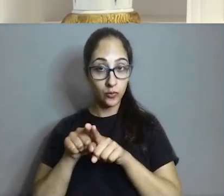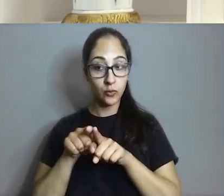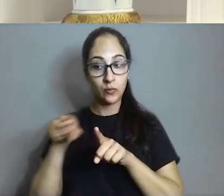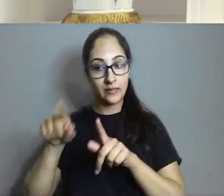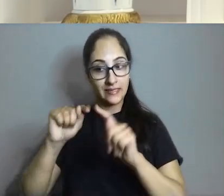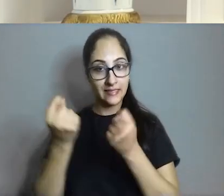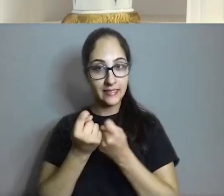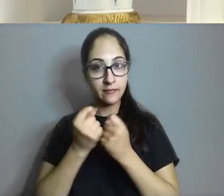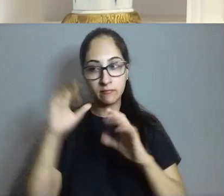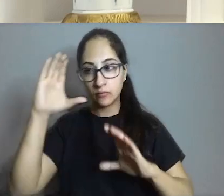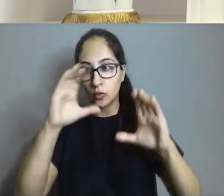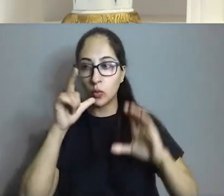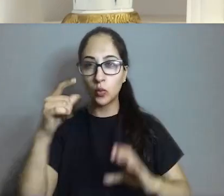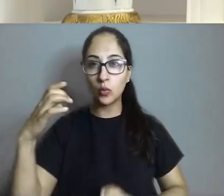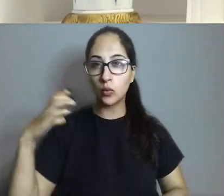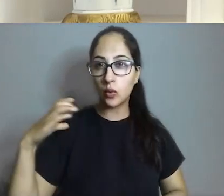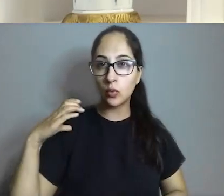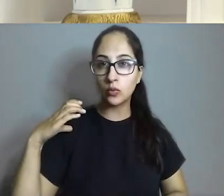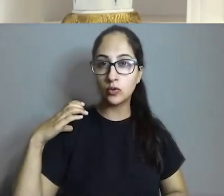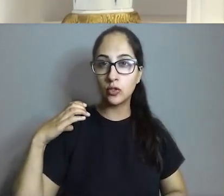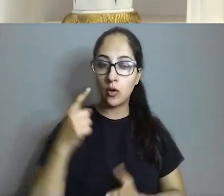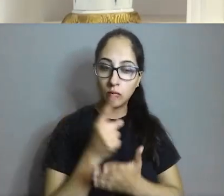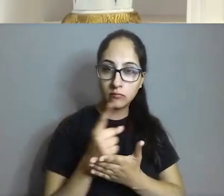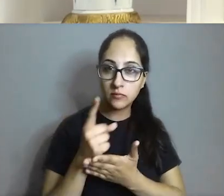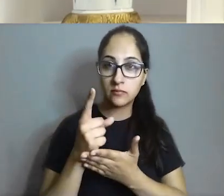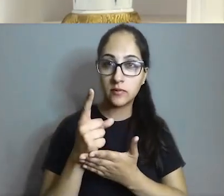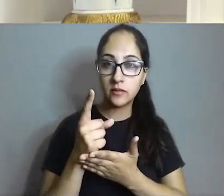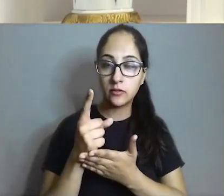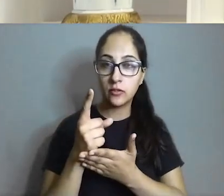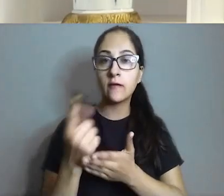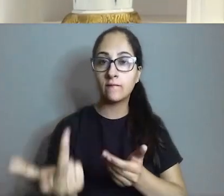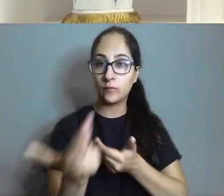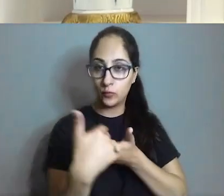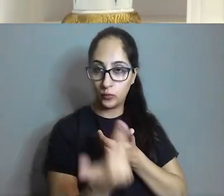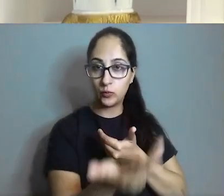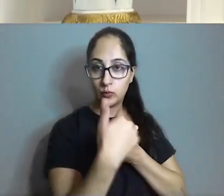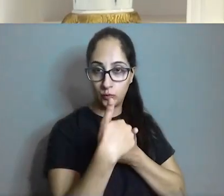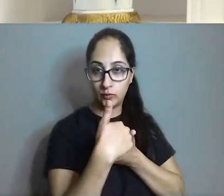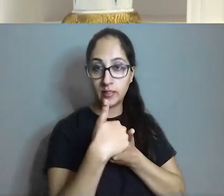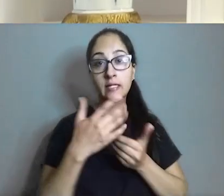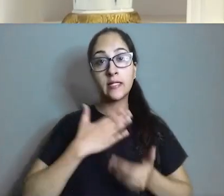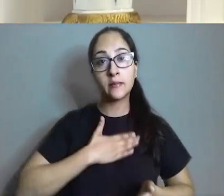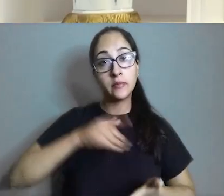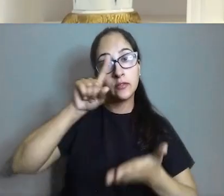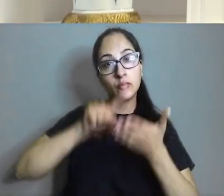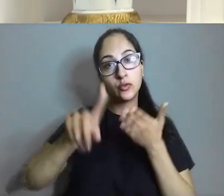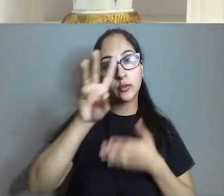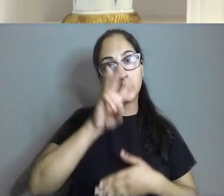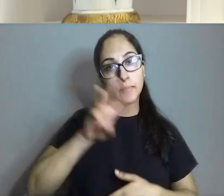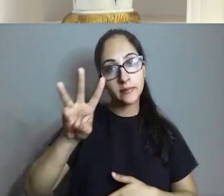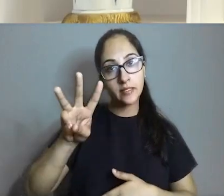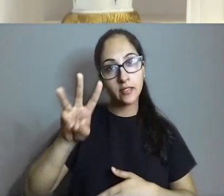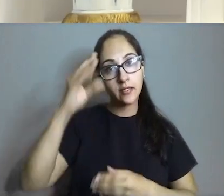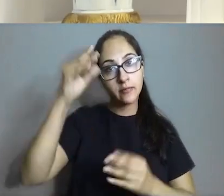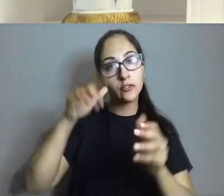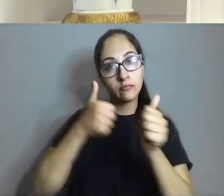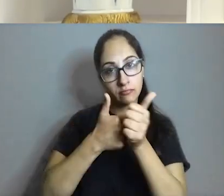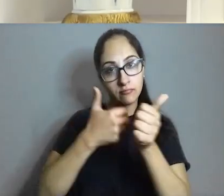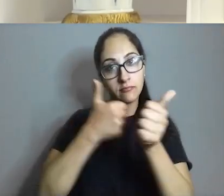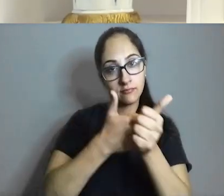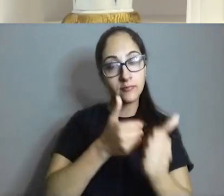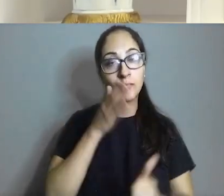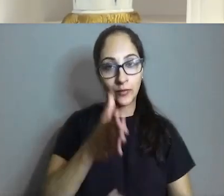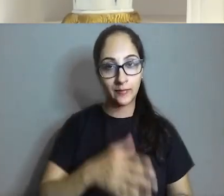and staff navigators. Please refer to our Future of Work website for regular